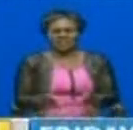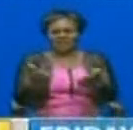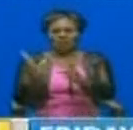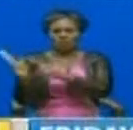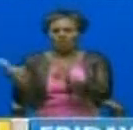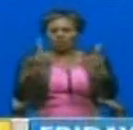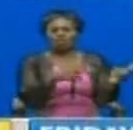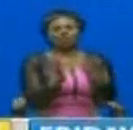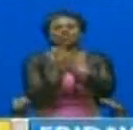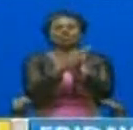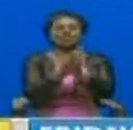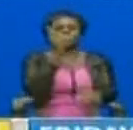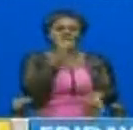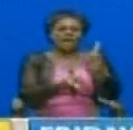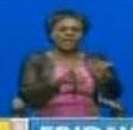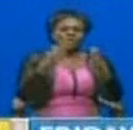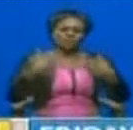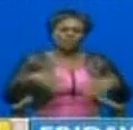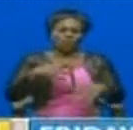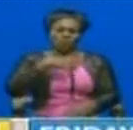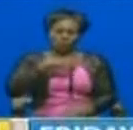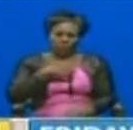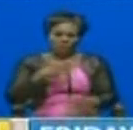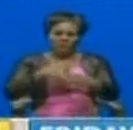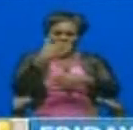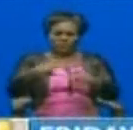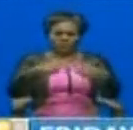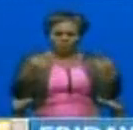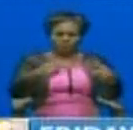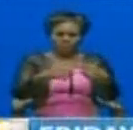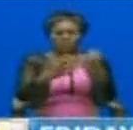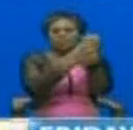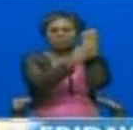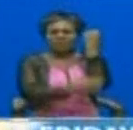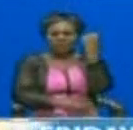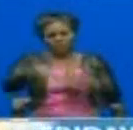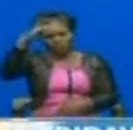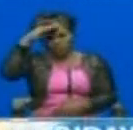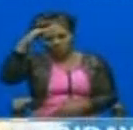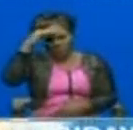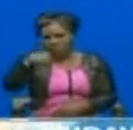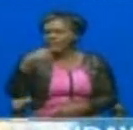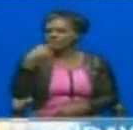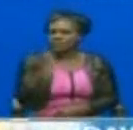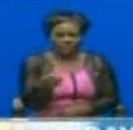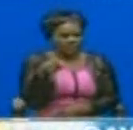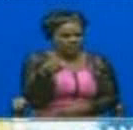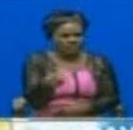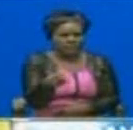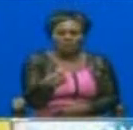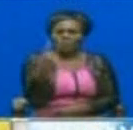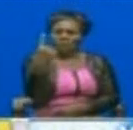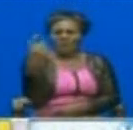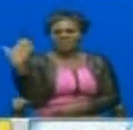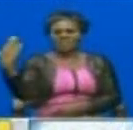common stories of athletes retiring after injuries and drowning in alcohol. Limo says it trickles down to